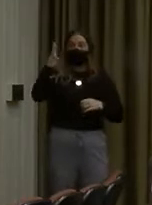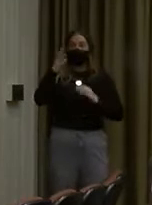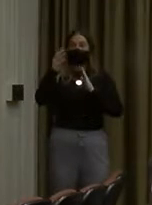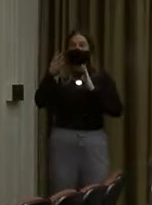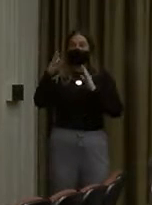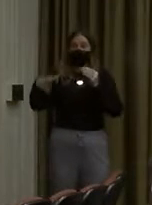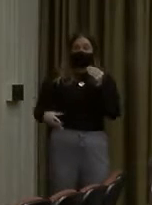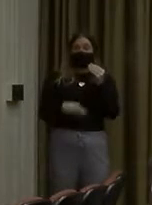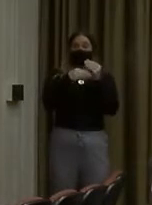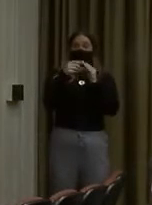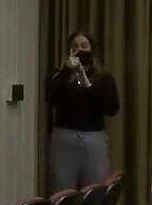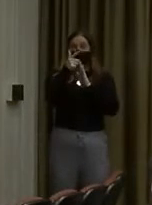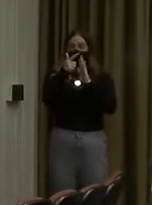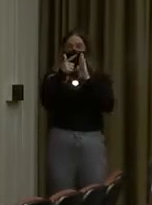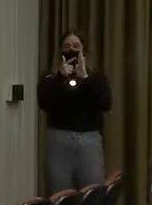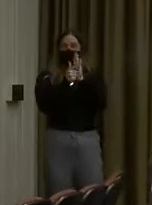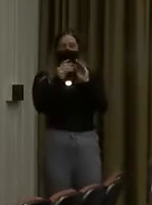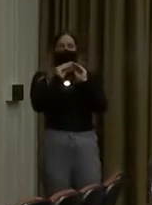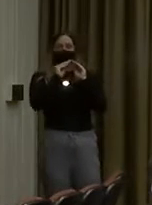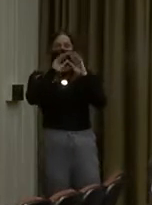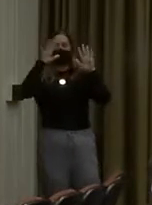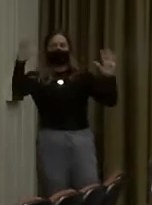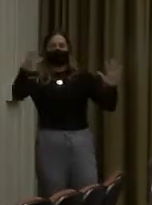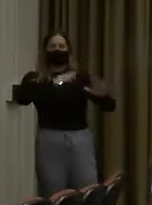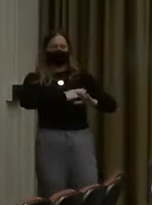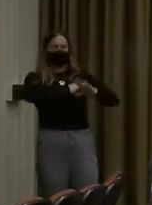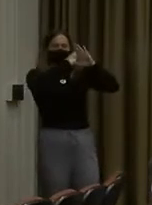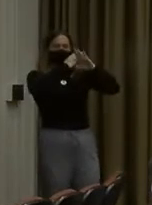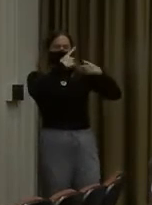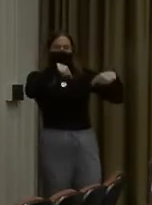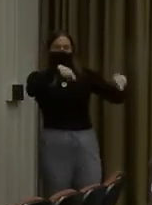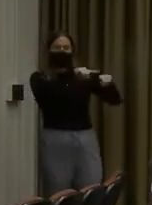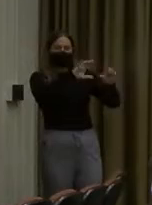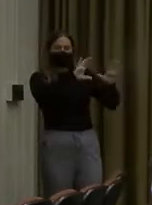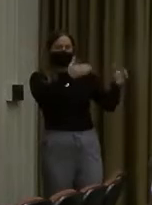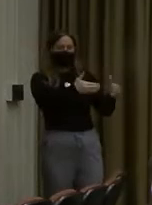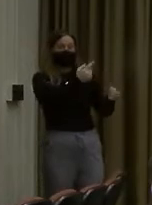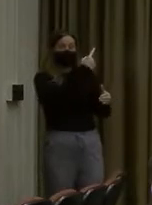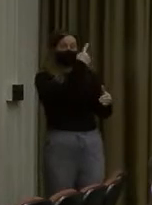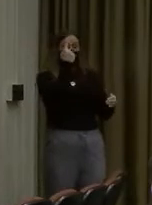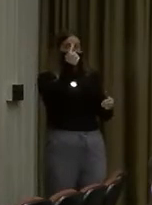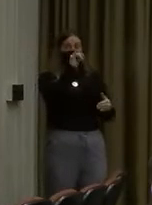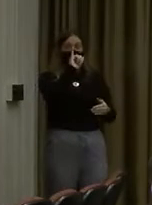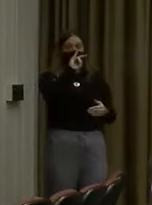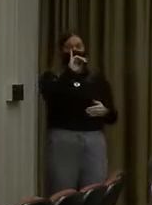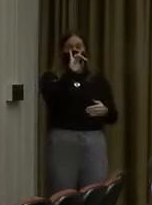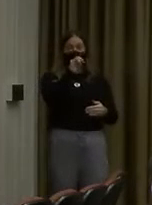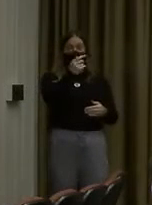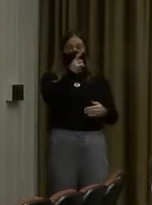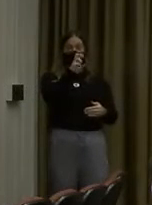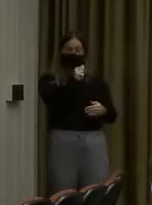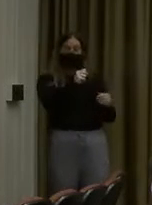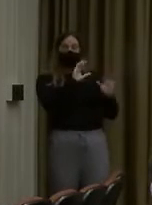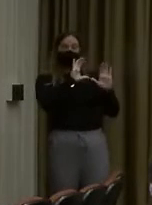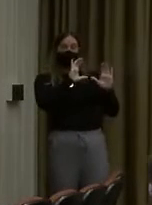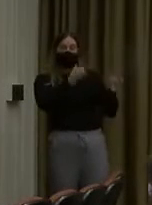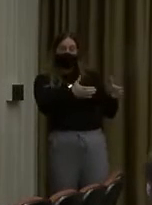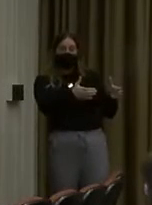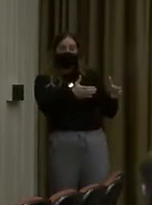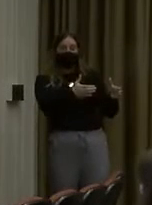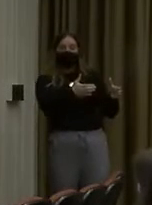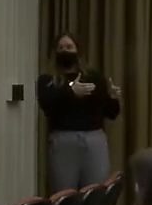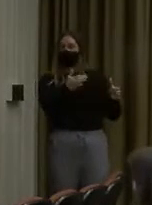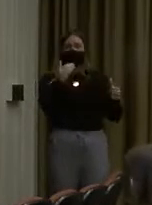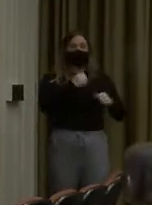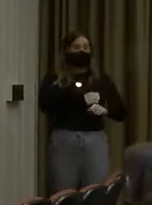laws that explicitly prohibited these groups, explicitly, Black and indigenous from being able to